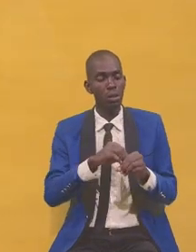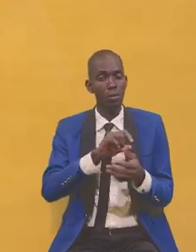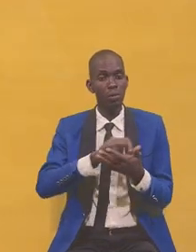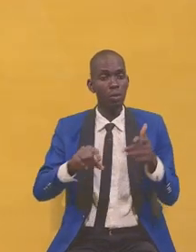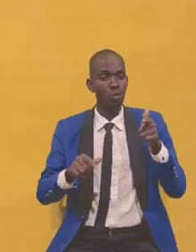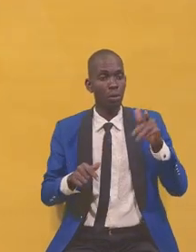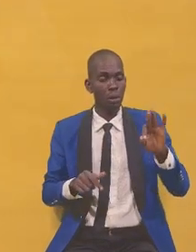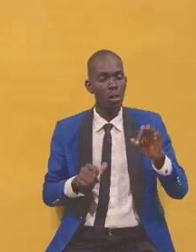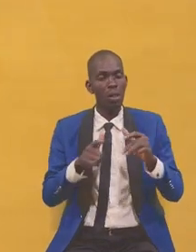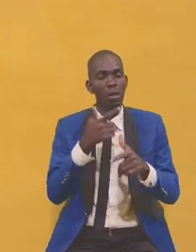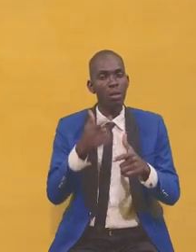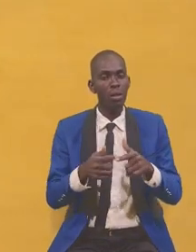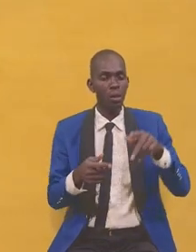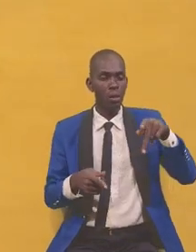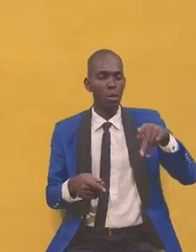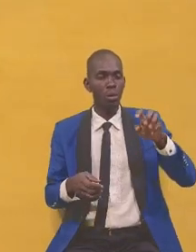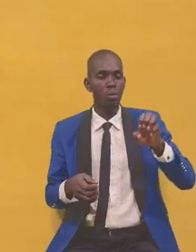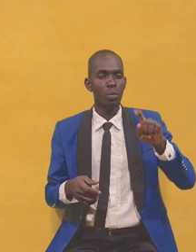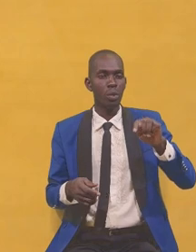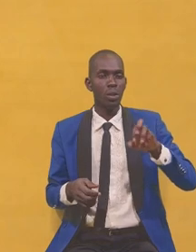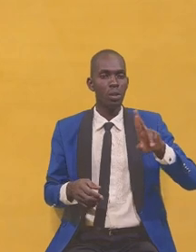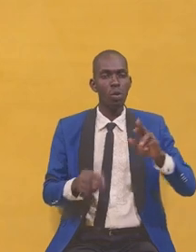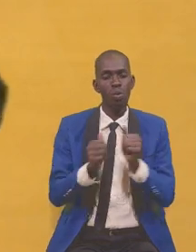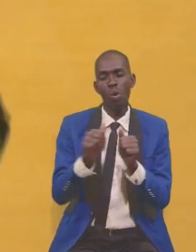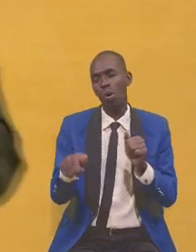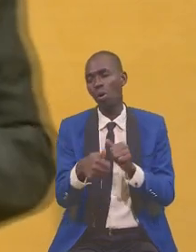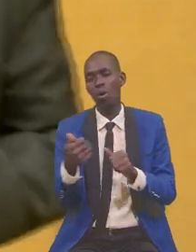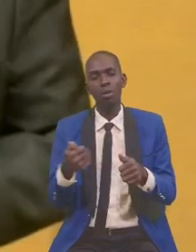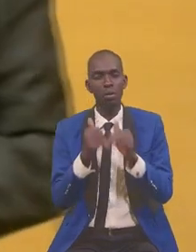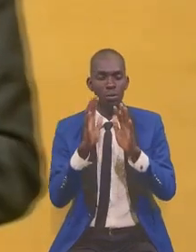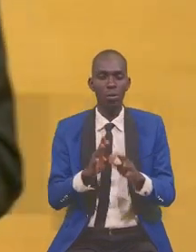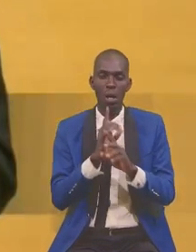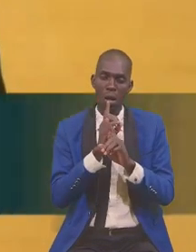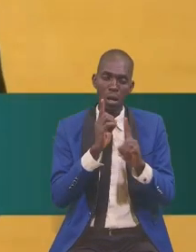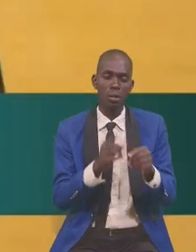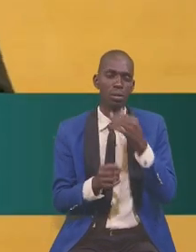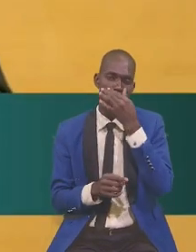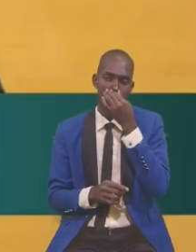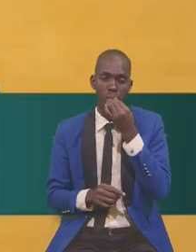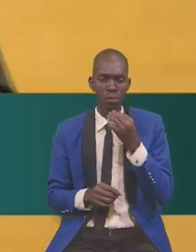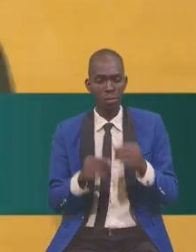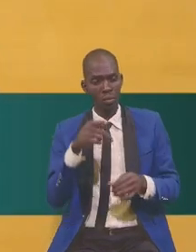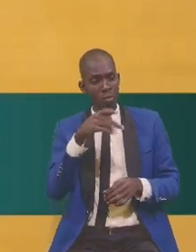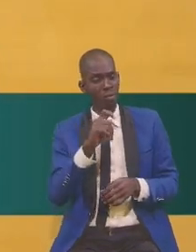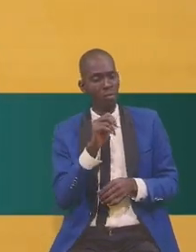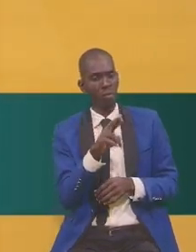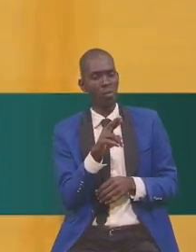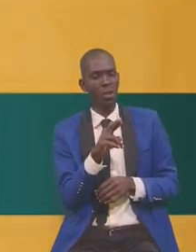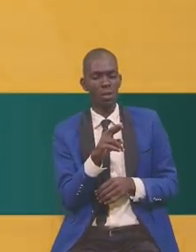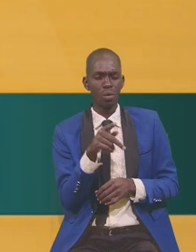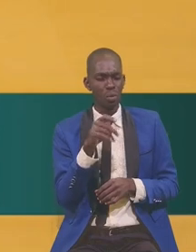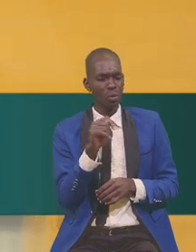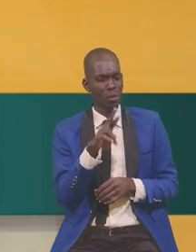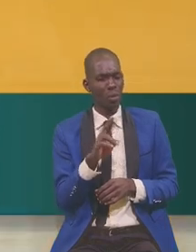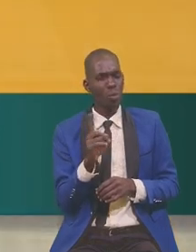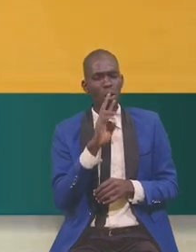Peter and the other apostles answered. Hold on. Peter, where are you coming from?